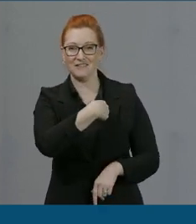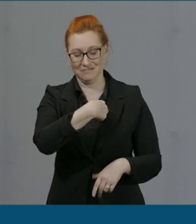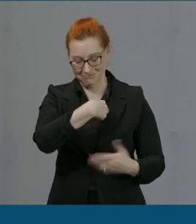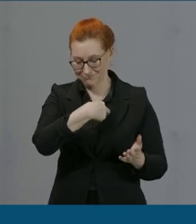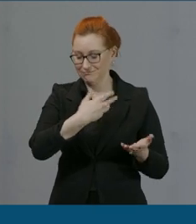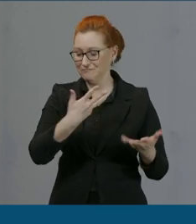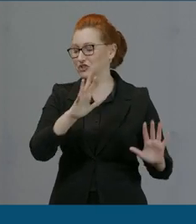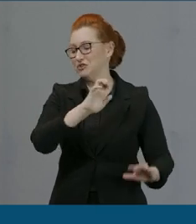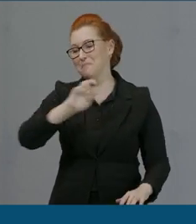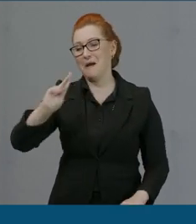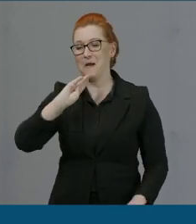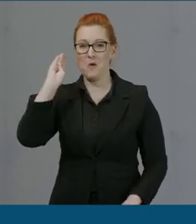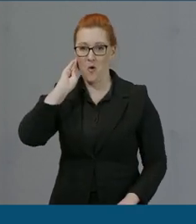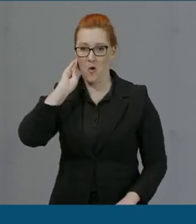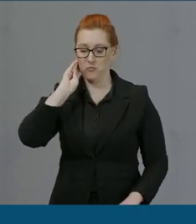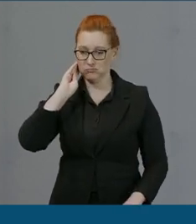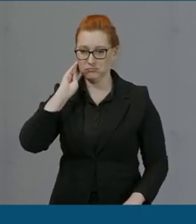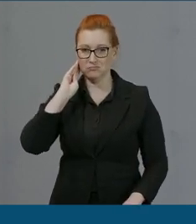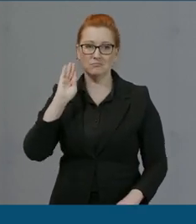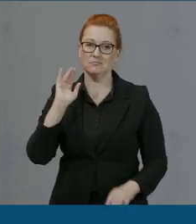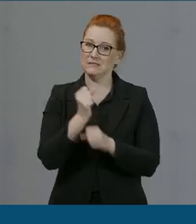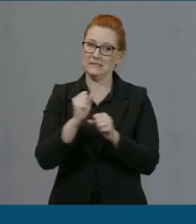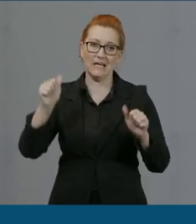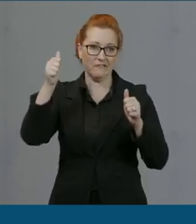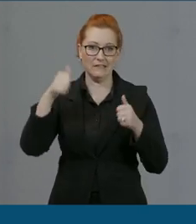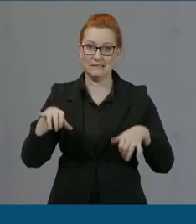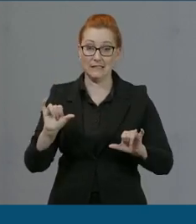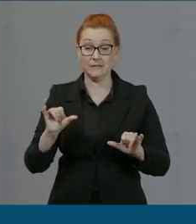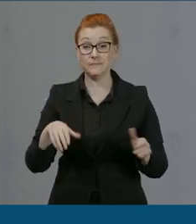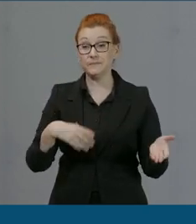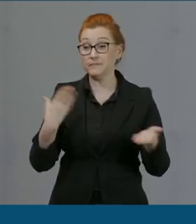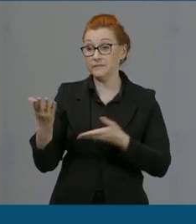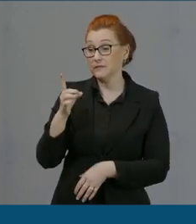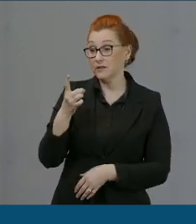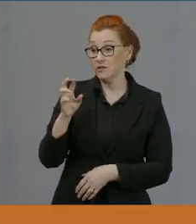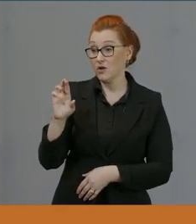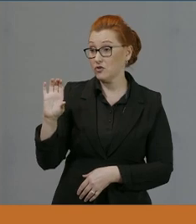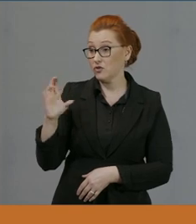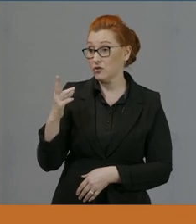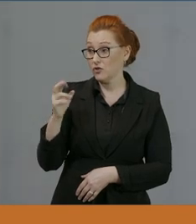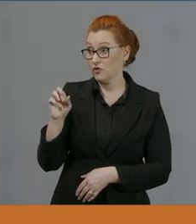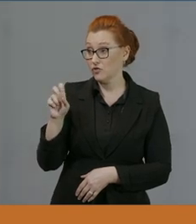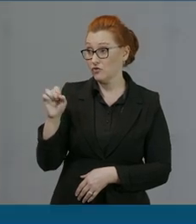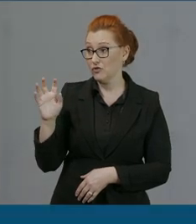home. That's where it's safest. Dr. Christ?